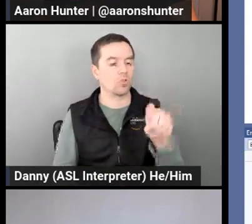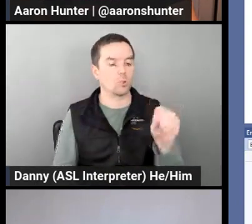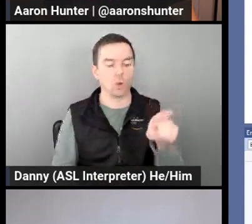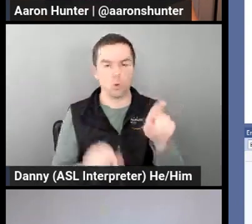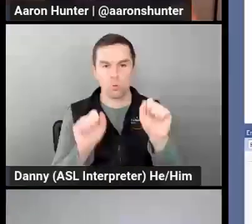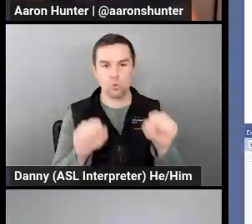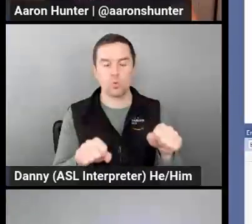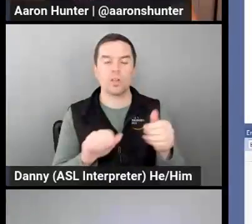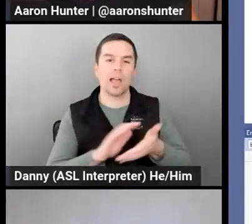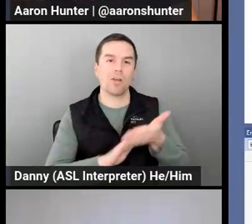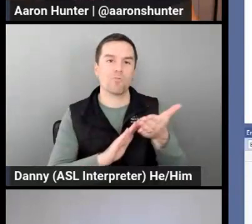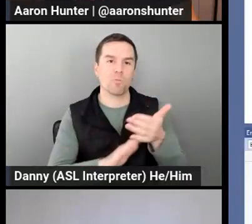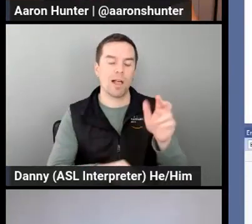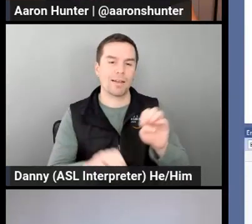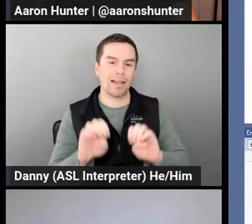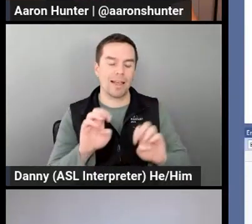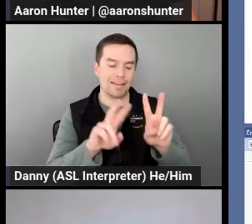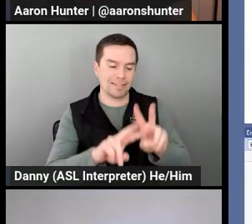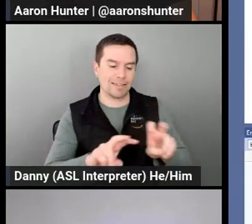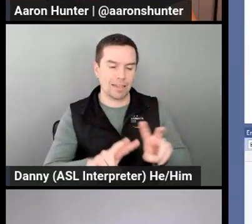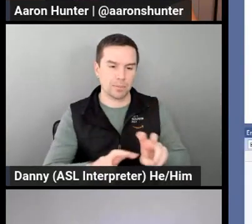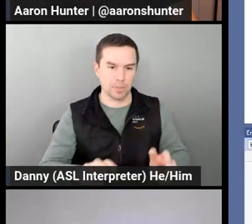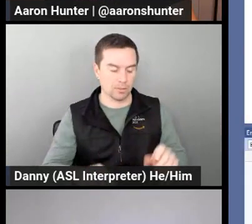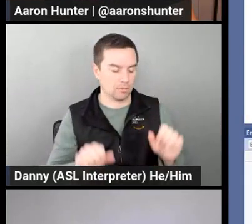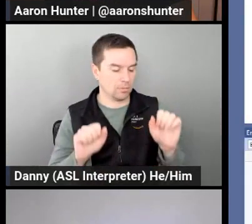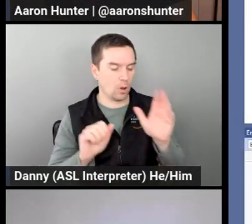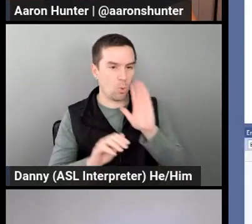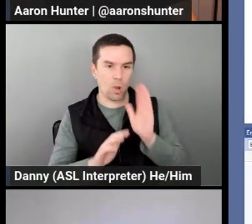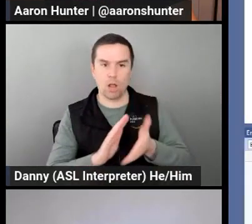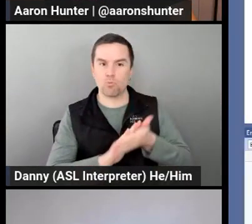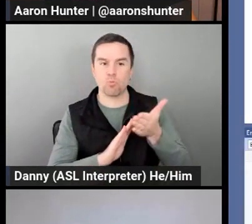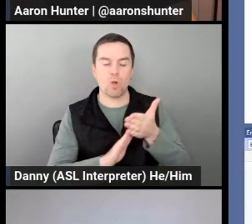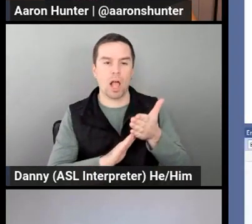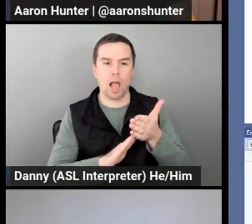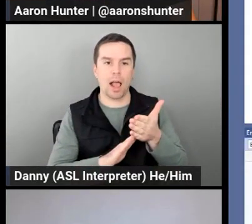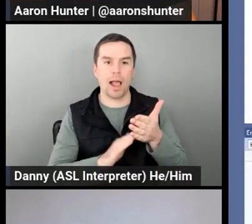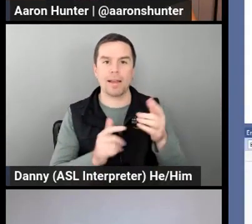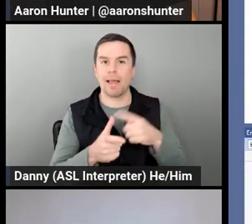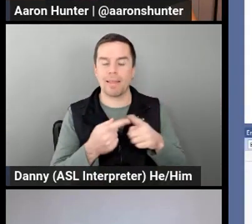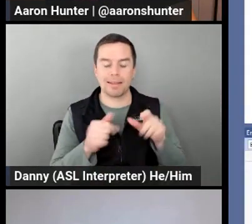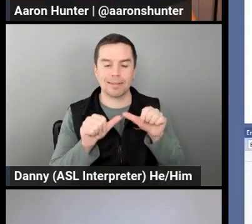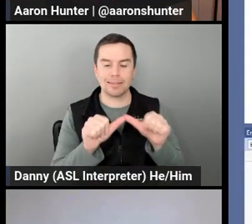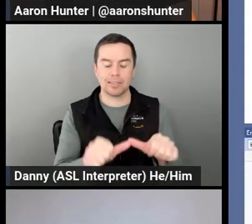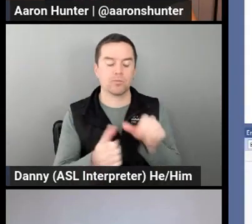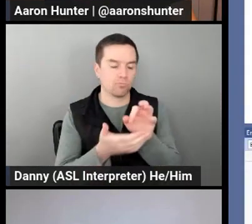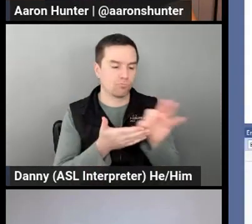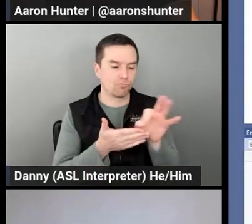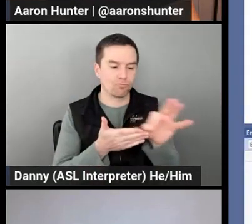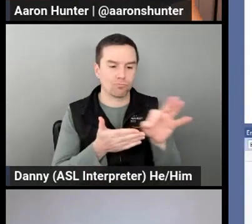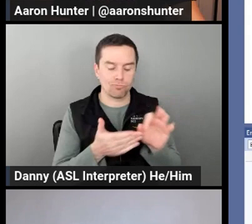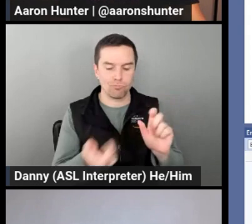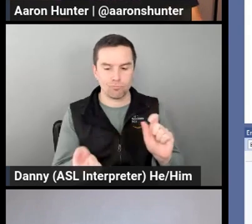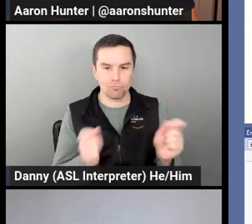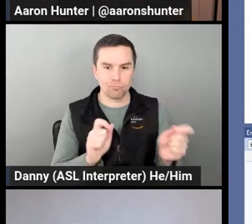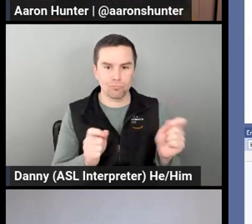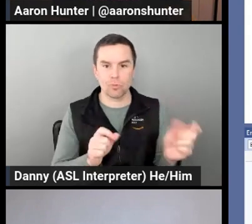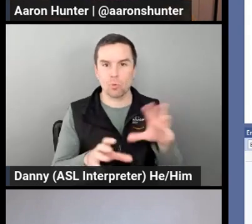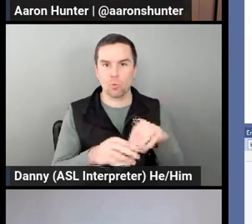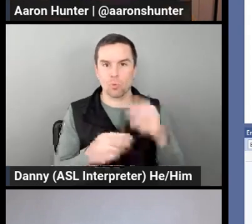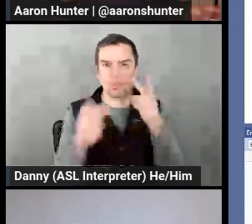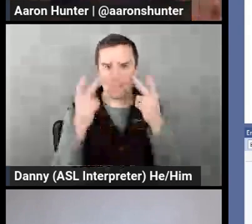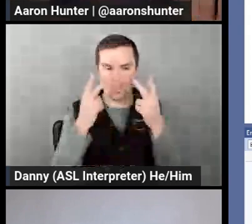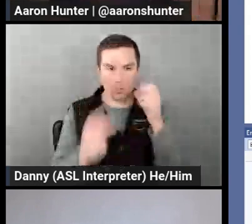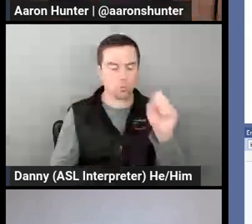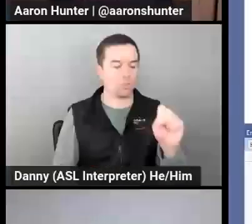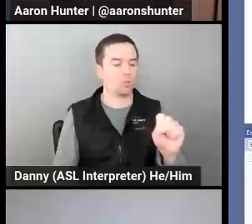then it will pick up wherever you are, and then you can continue to track changes through git changes within Visual Studio. So got it. So the key is